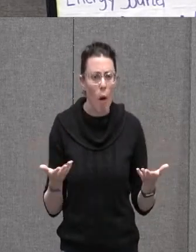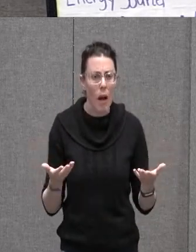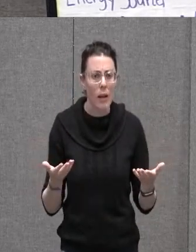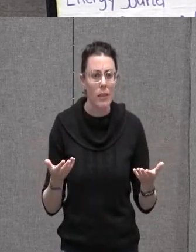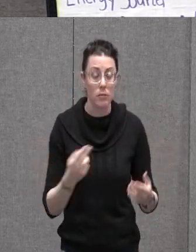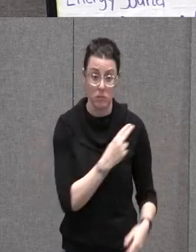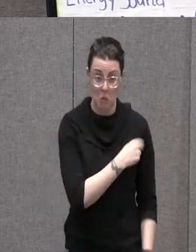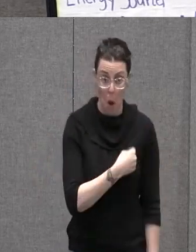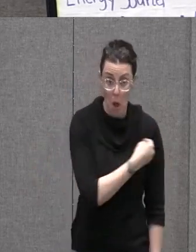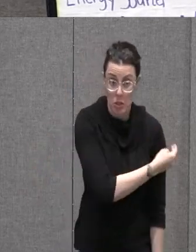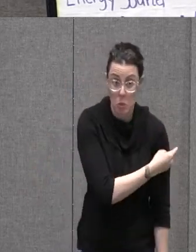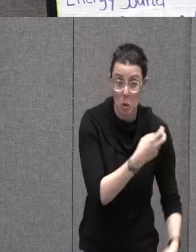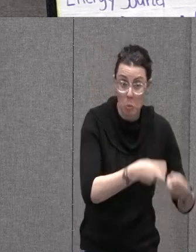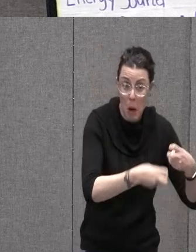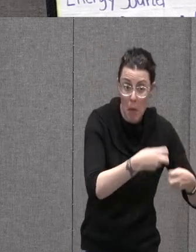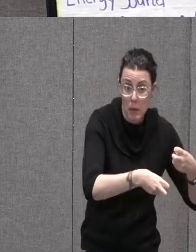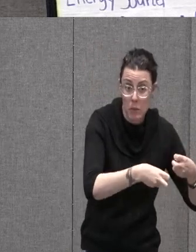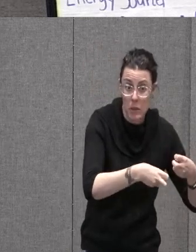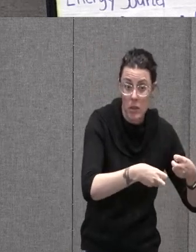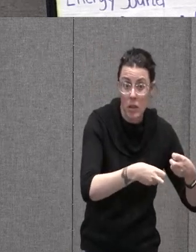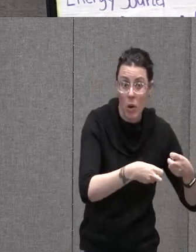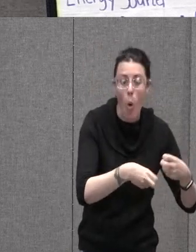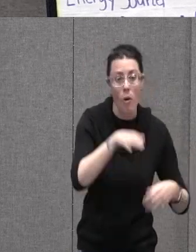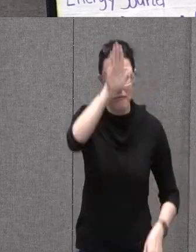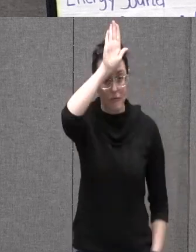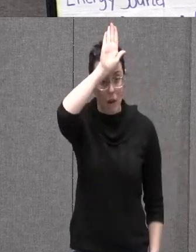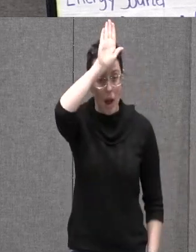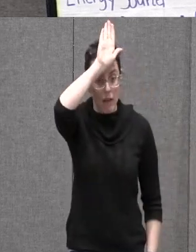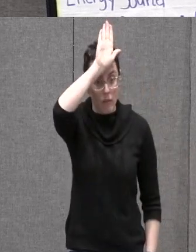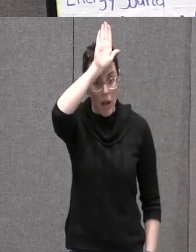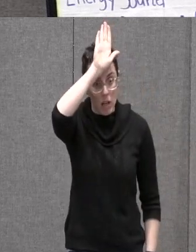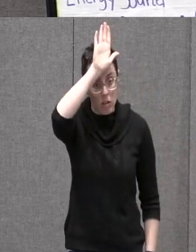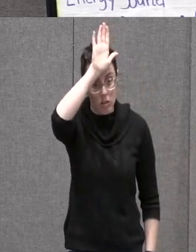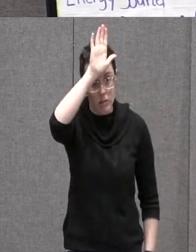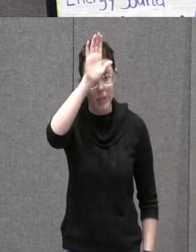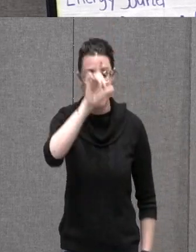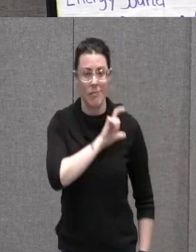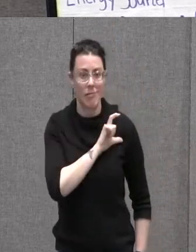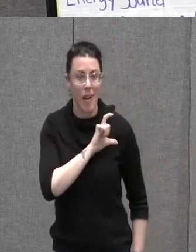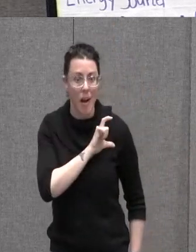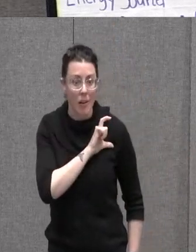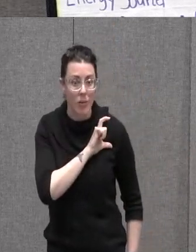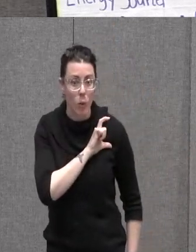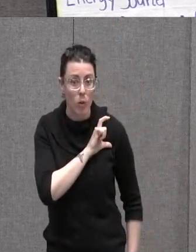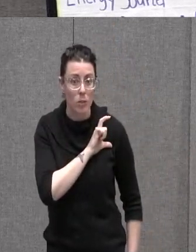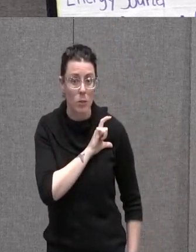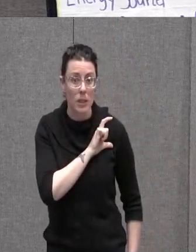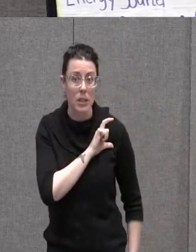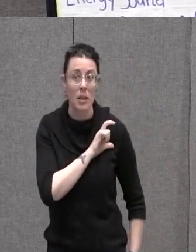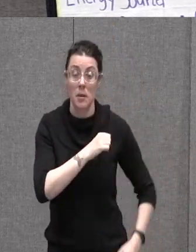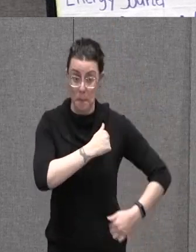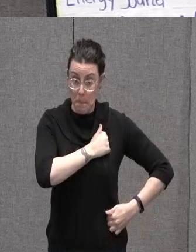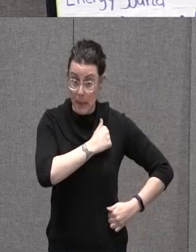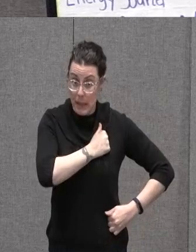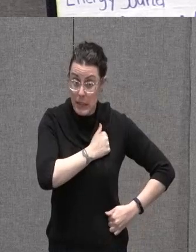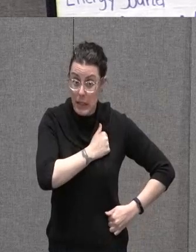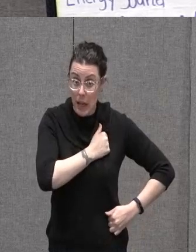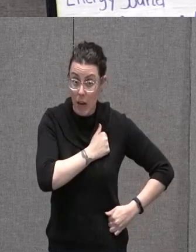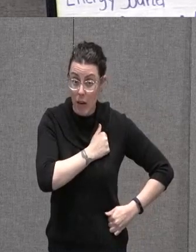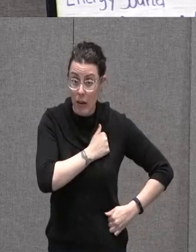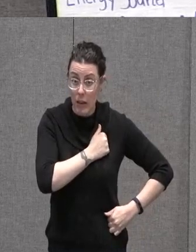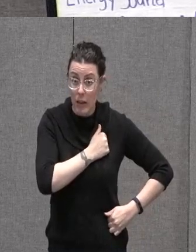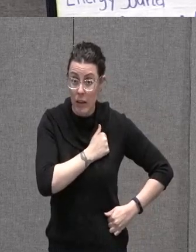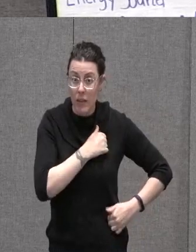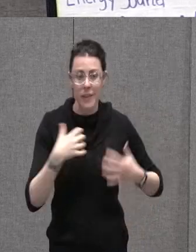hospitals, or maybe we mentioned firefighters, or even law enforcement, the military,